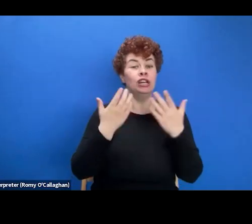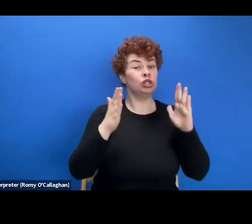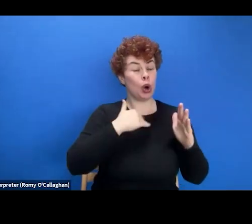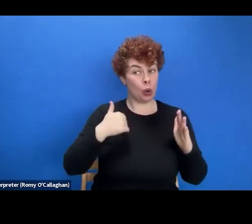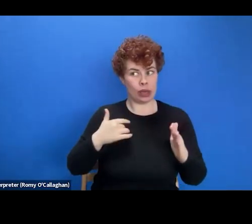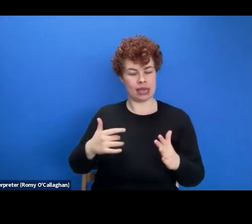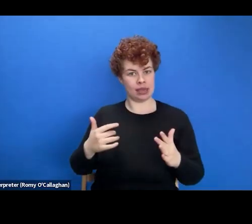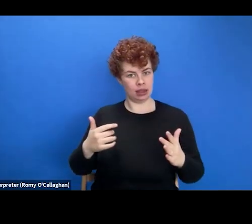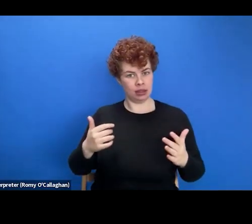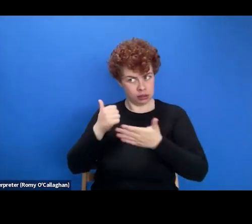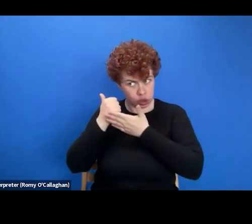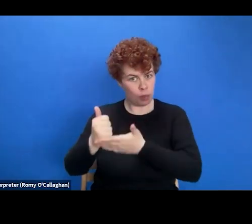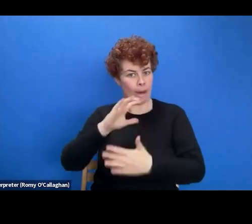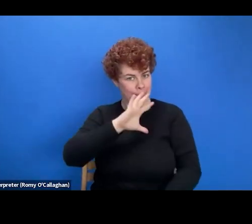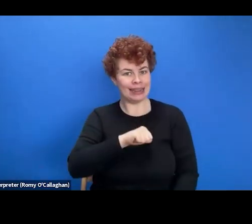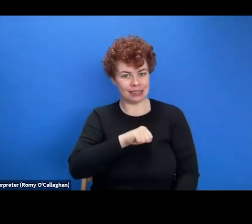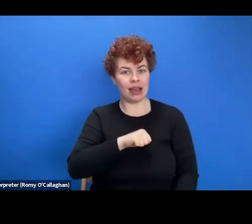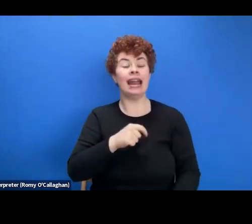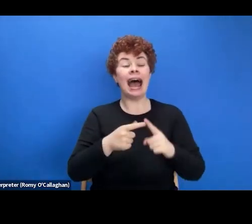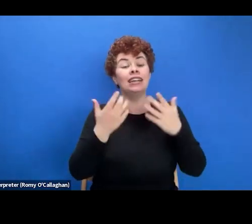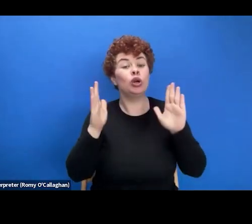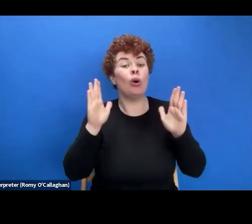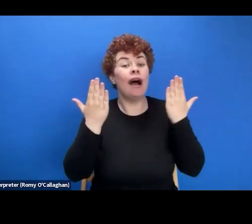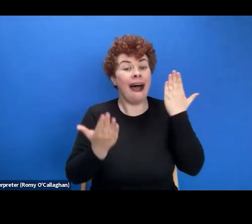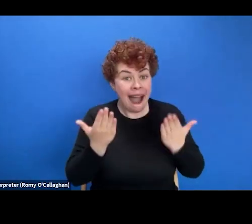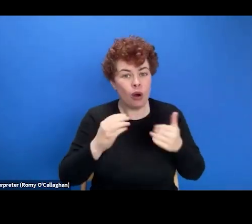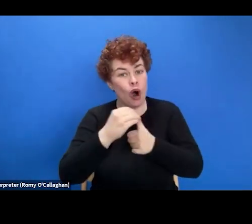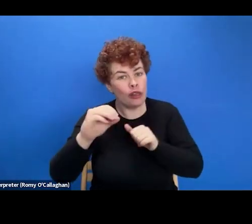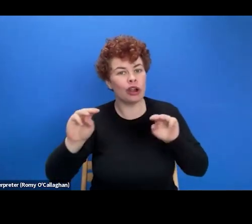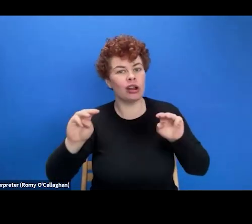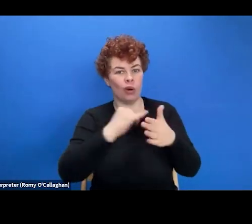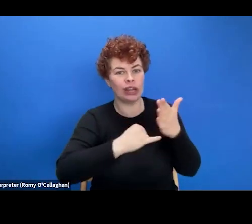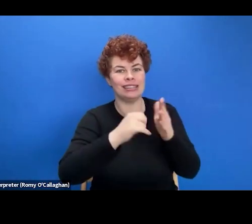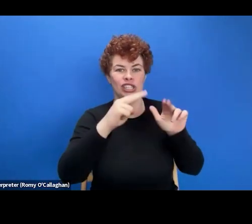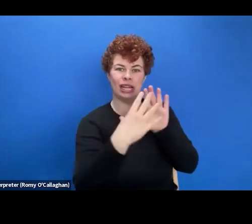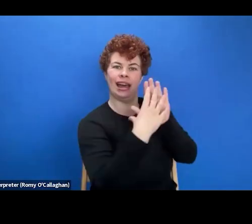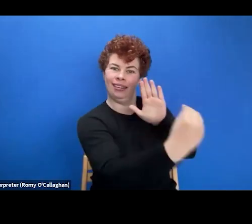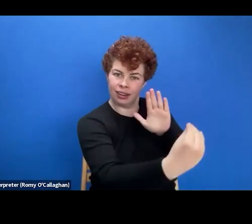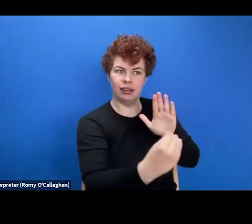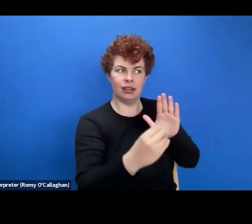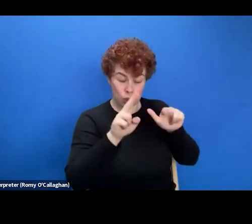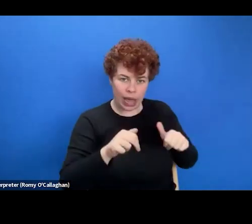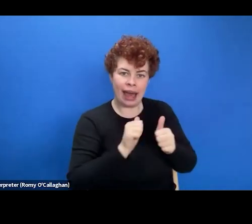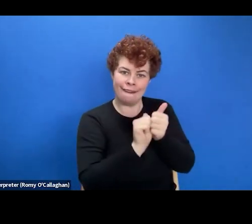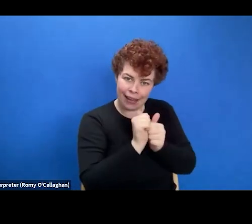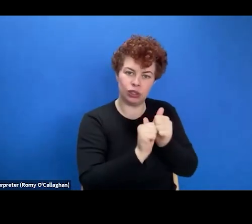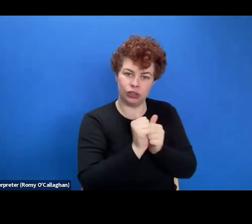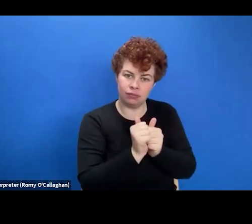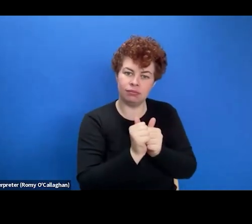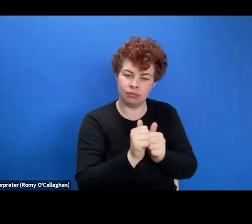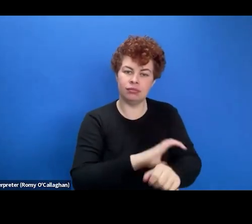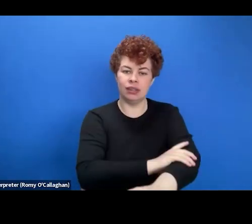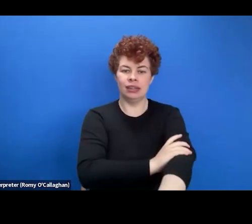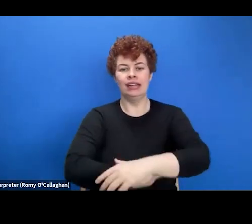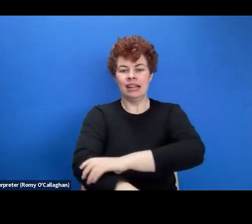ways, that you could take further action as well. So this is just one thing we're doing, and these were the other ways that we were able to signpost as well. And that's